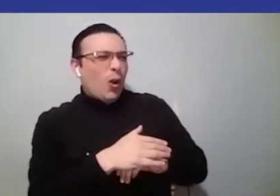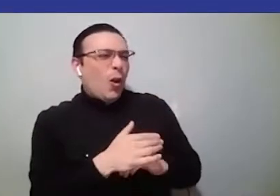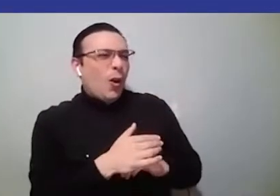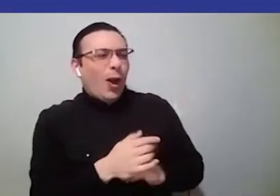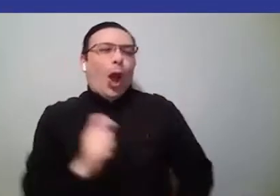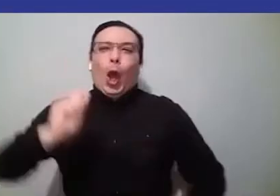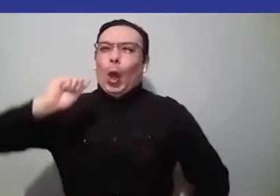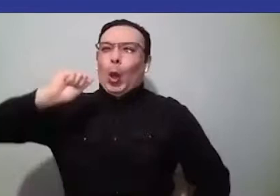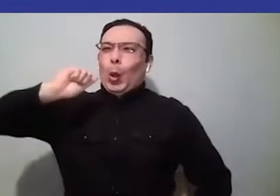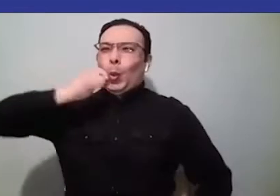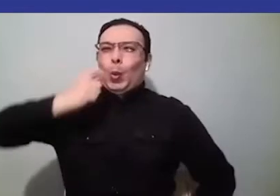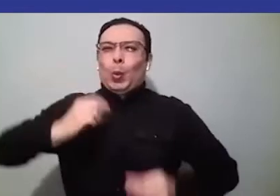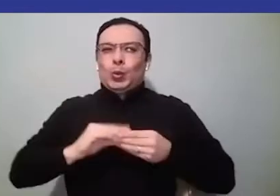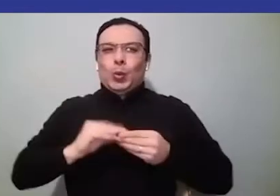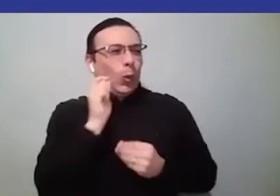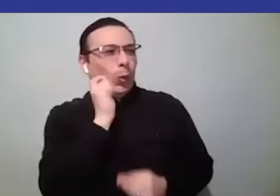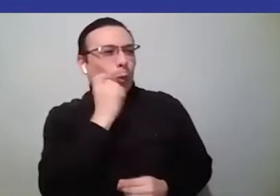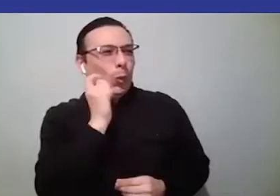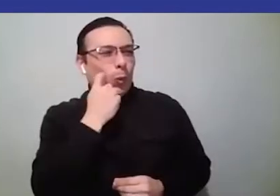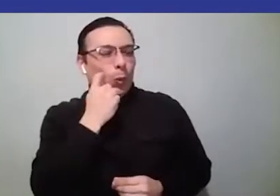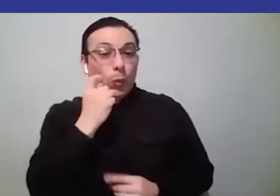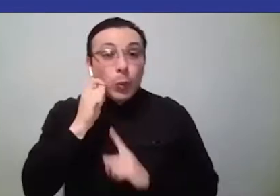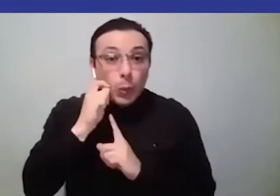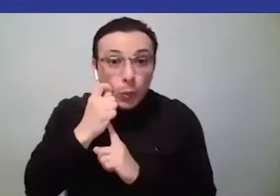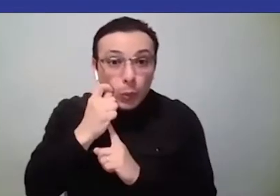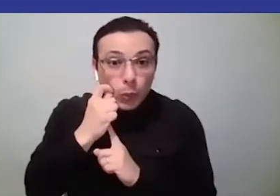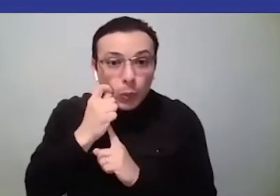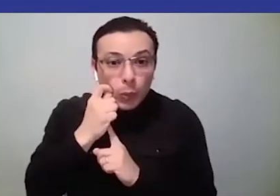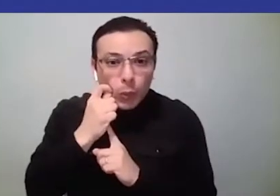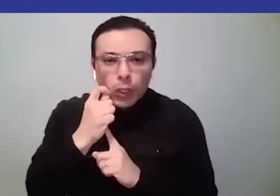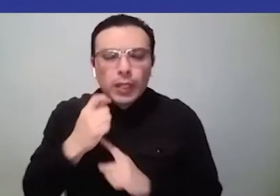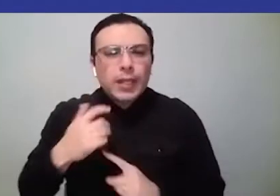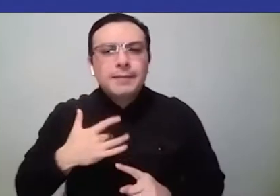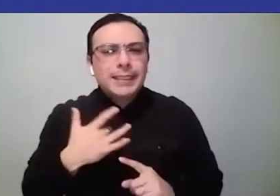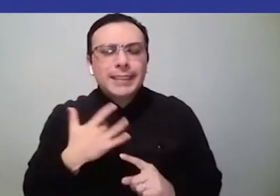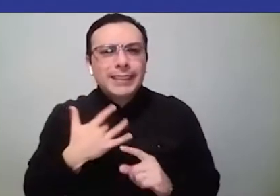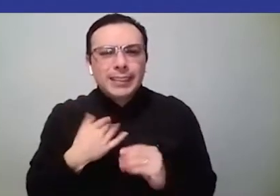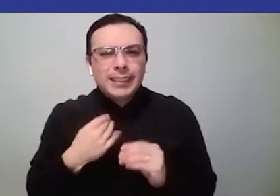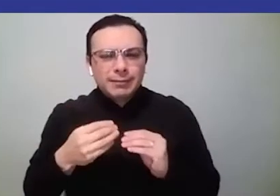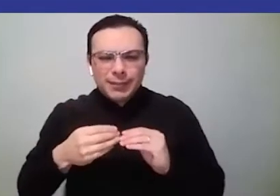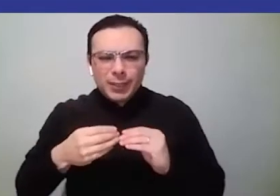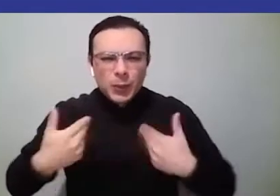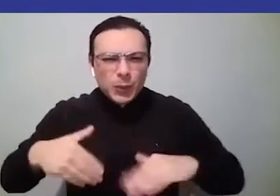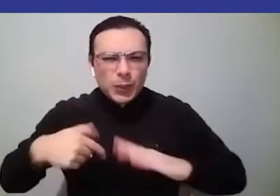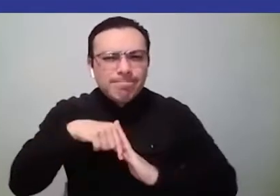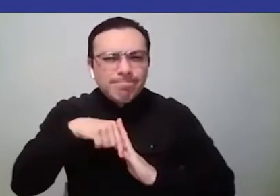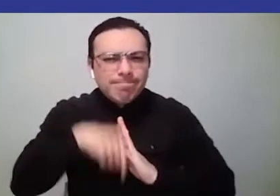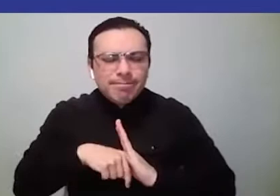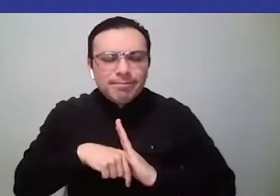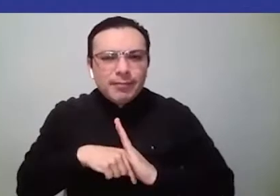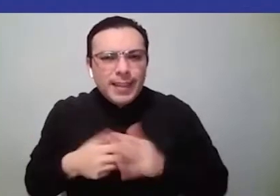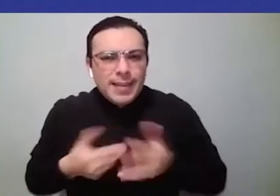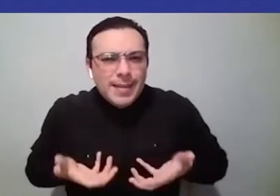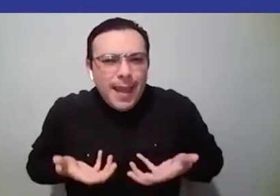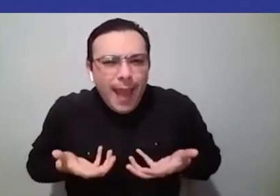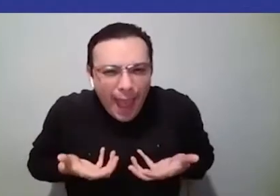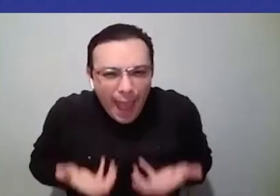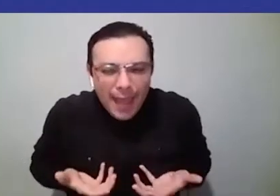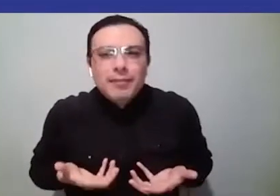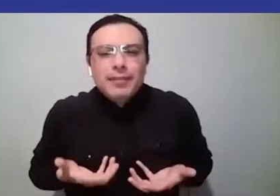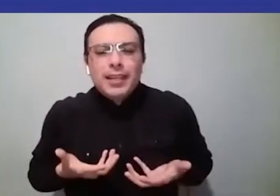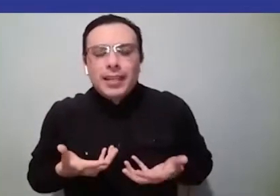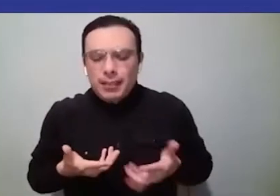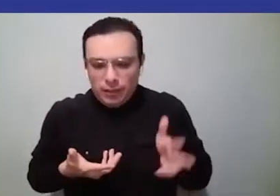for me, it was more than just a little moment. I suddenly felt this is a person, this is one of the